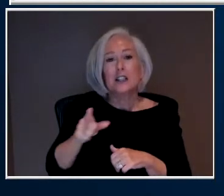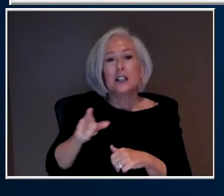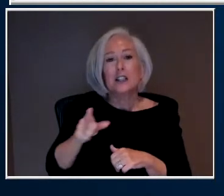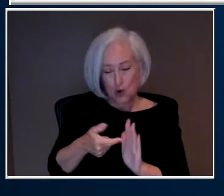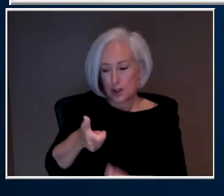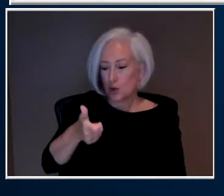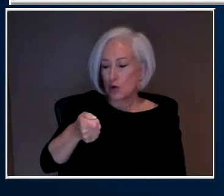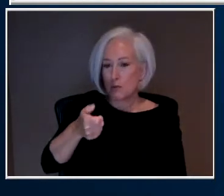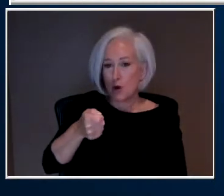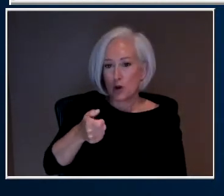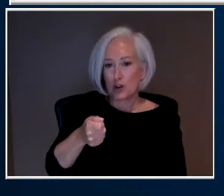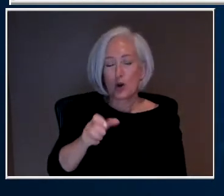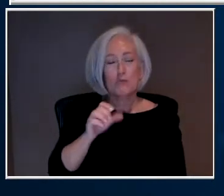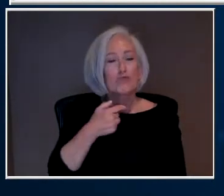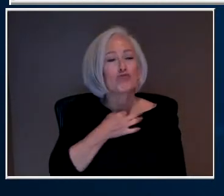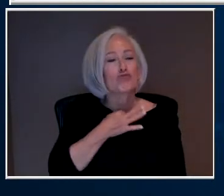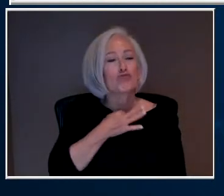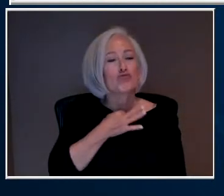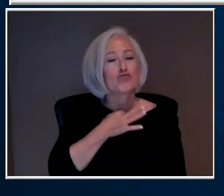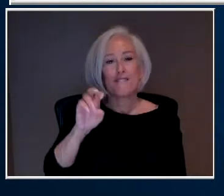systems also use a remote control?